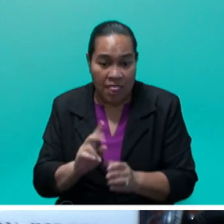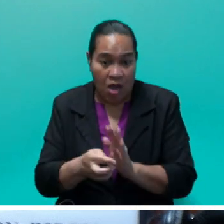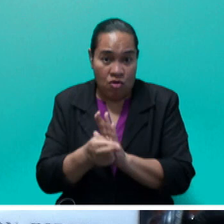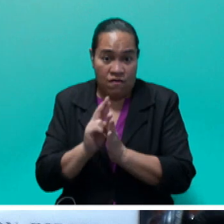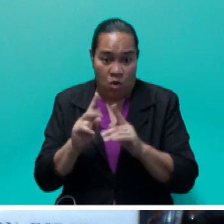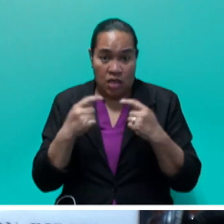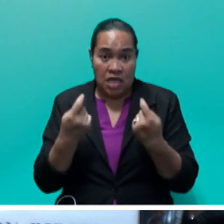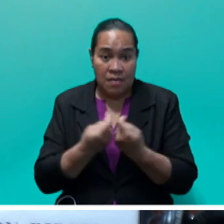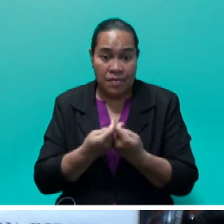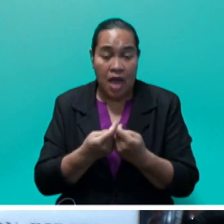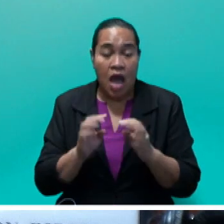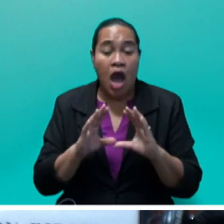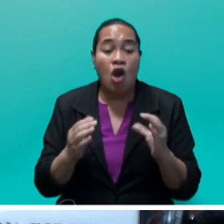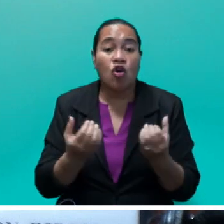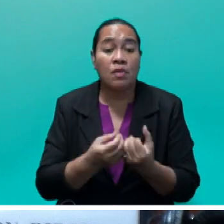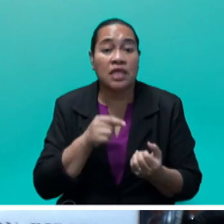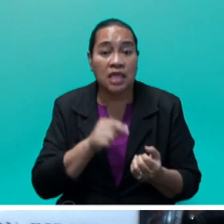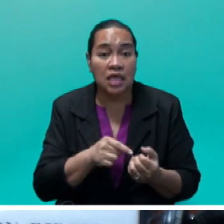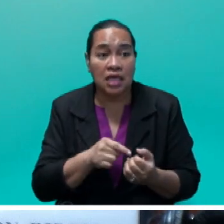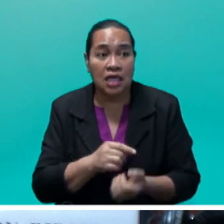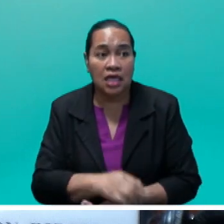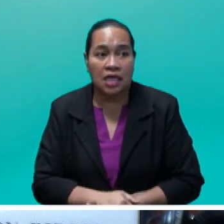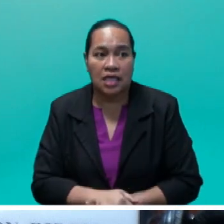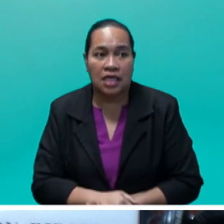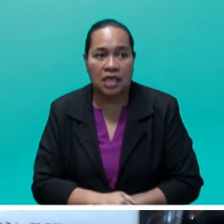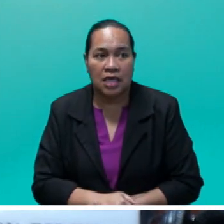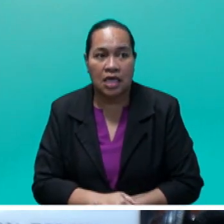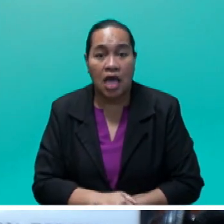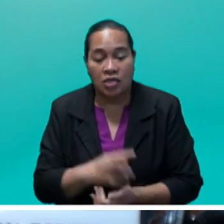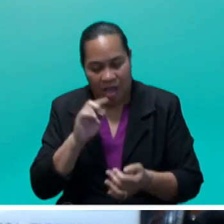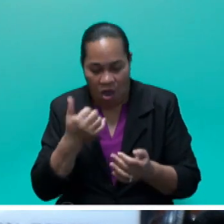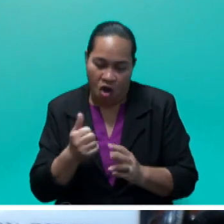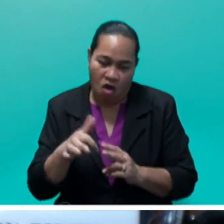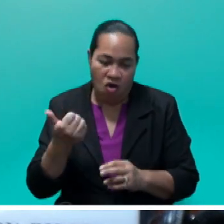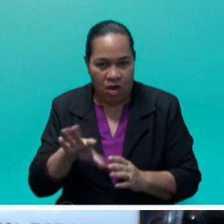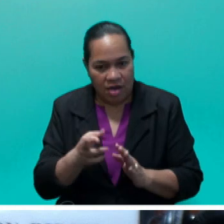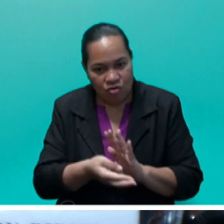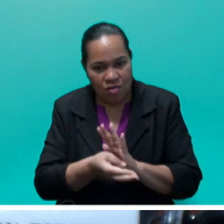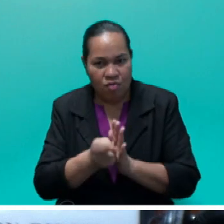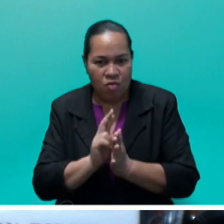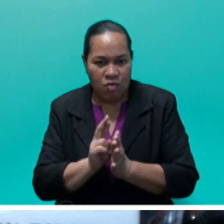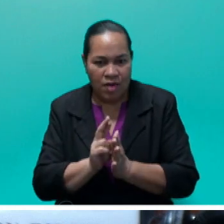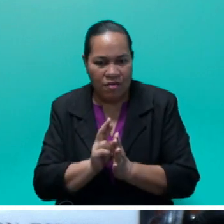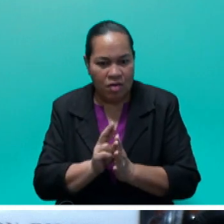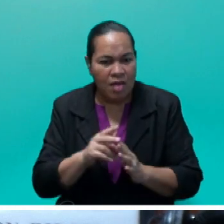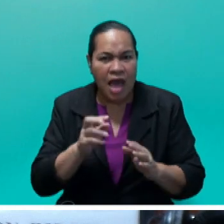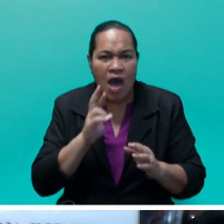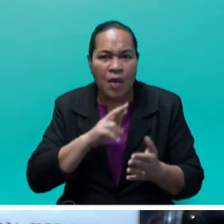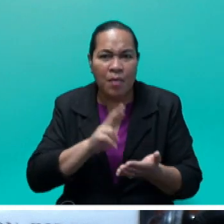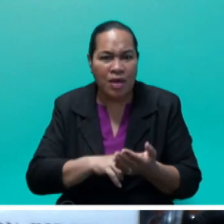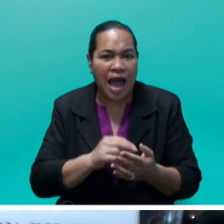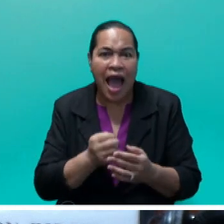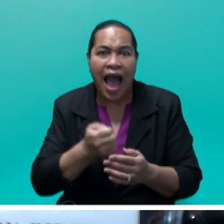have, the committee have already also reviewed the reports that was done after Winston. They've